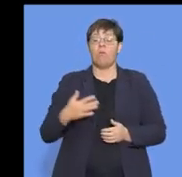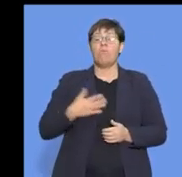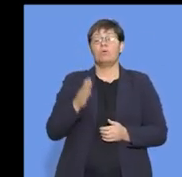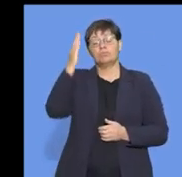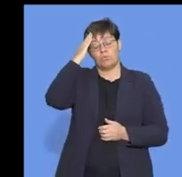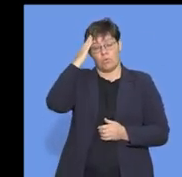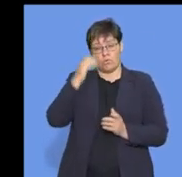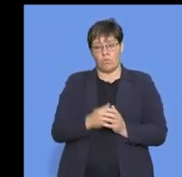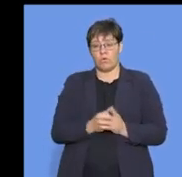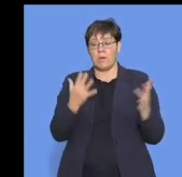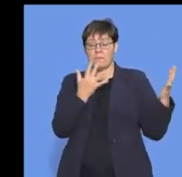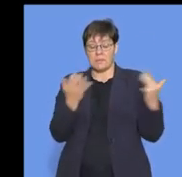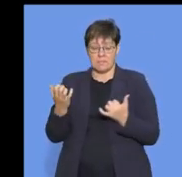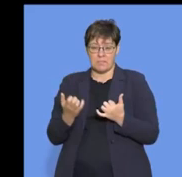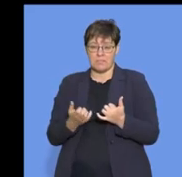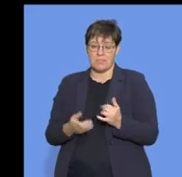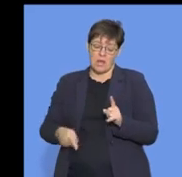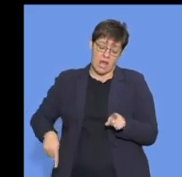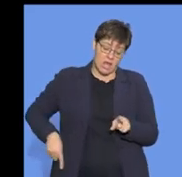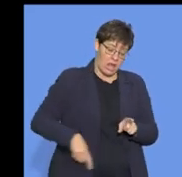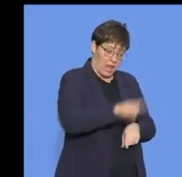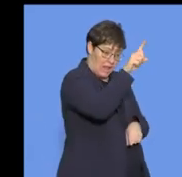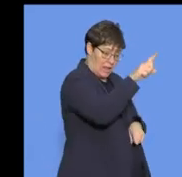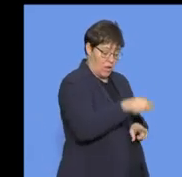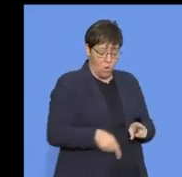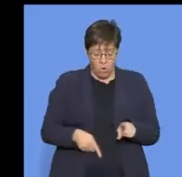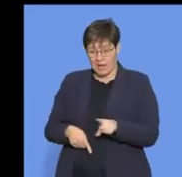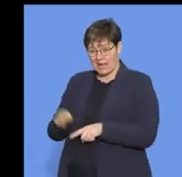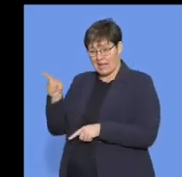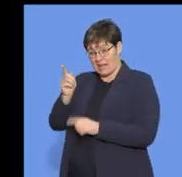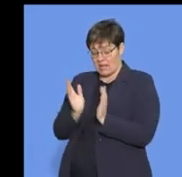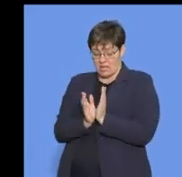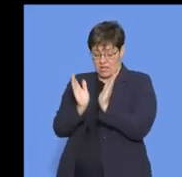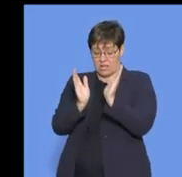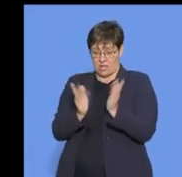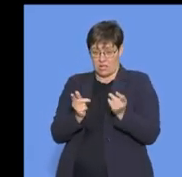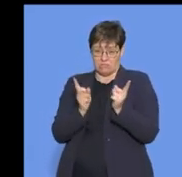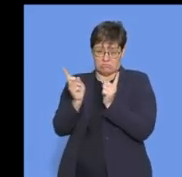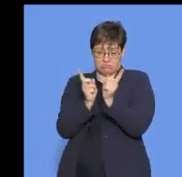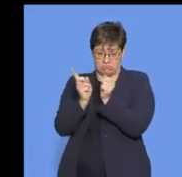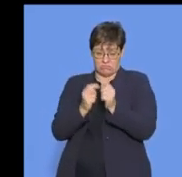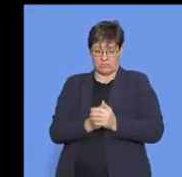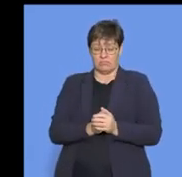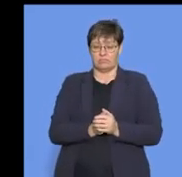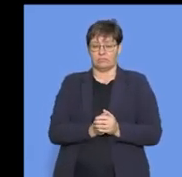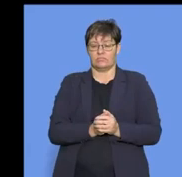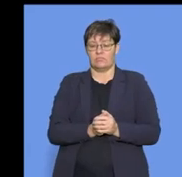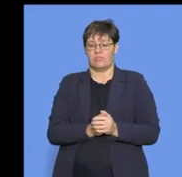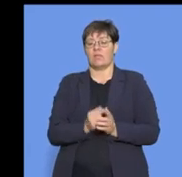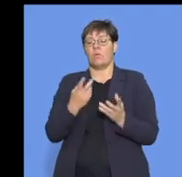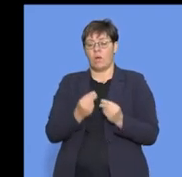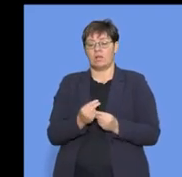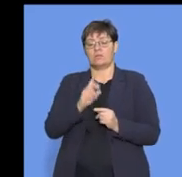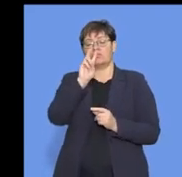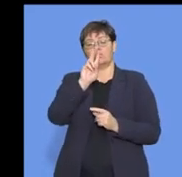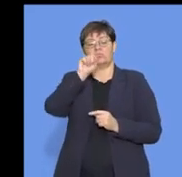well. And they want us to calculate the angle Q through which the goal can be made.